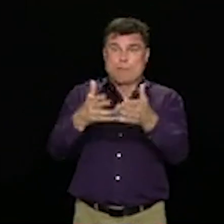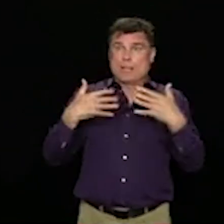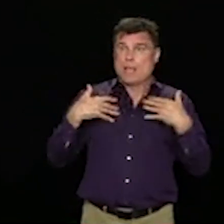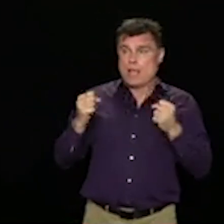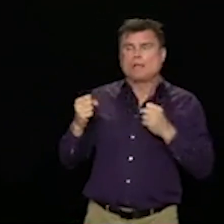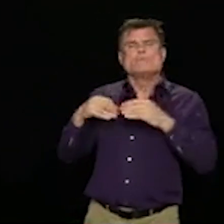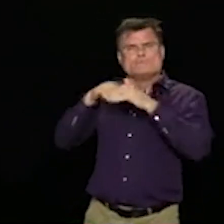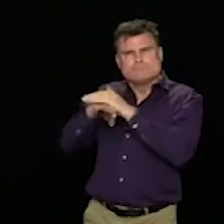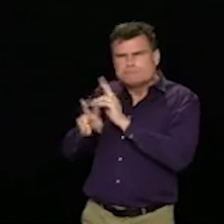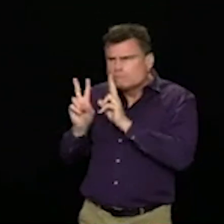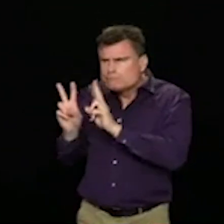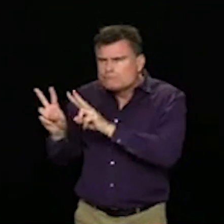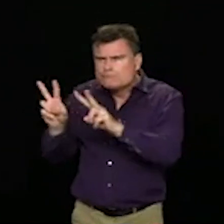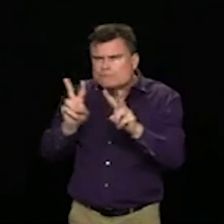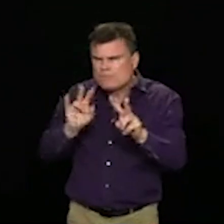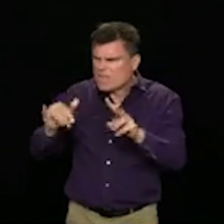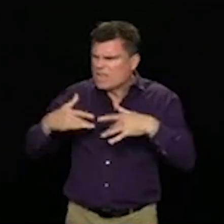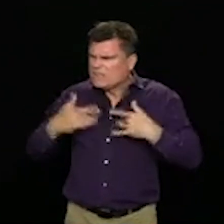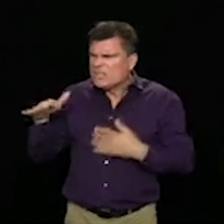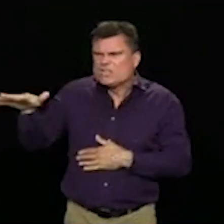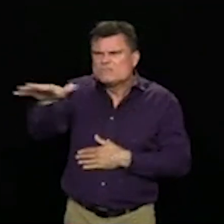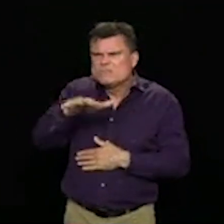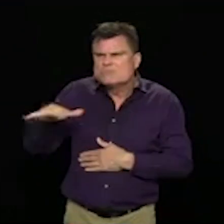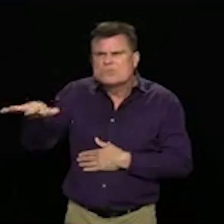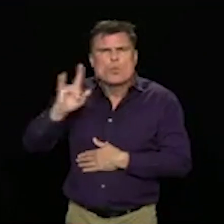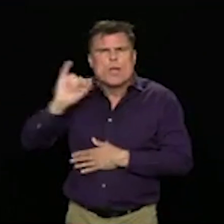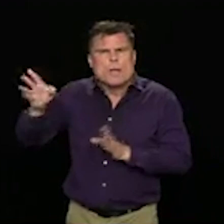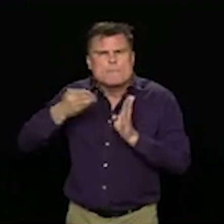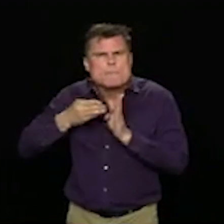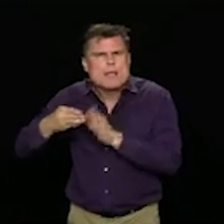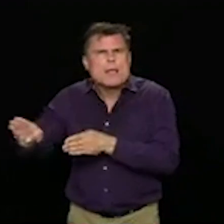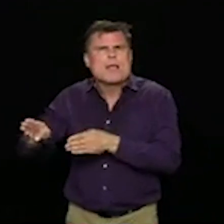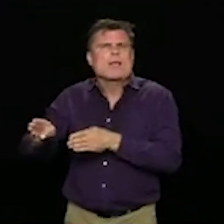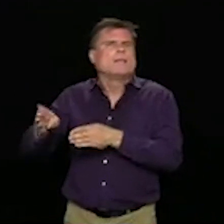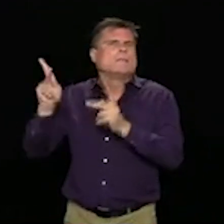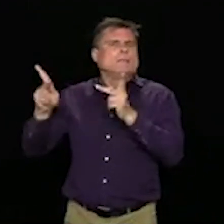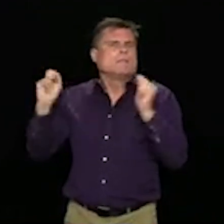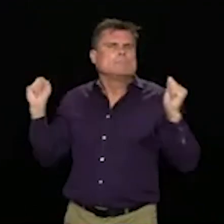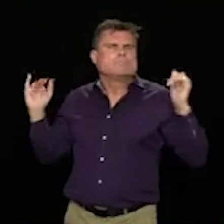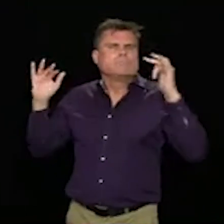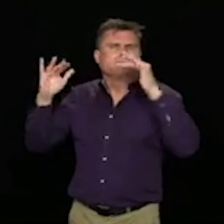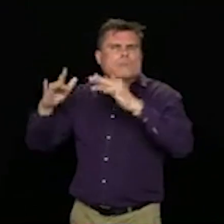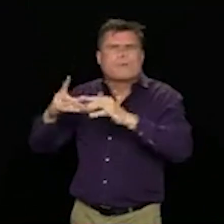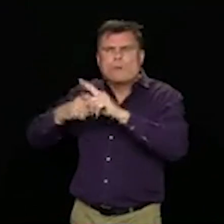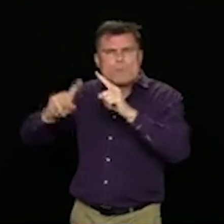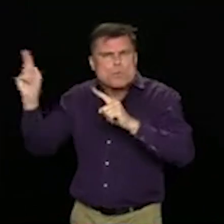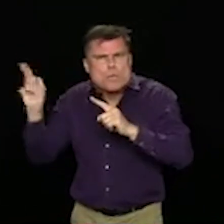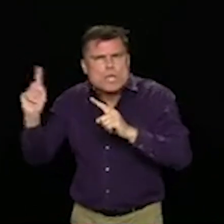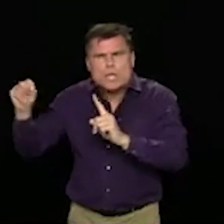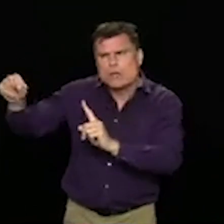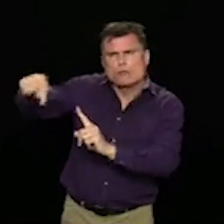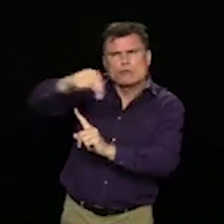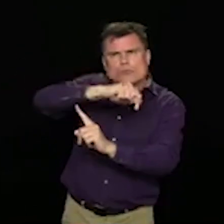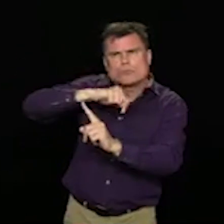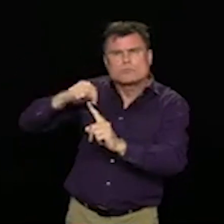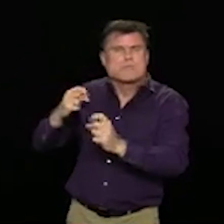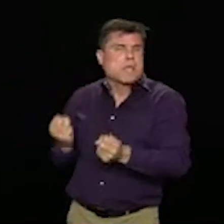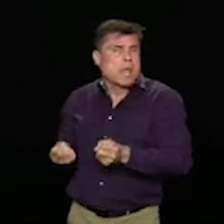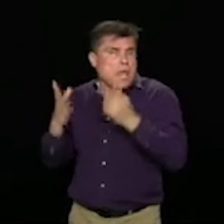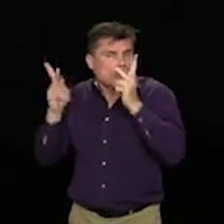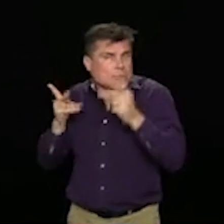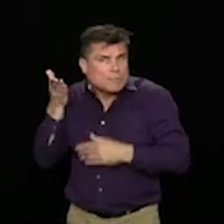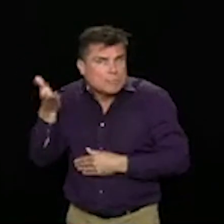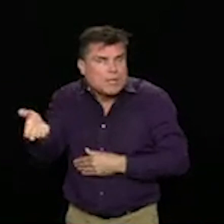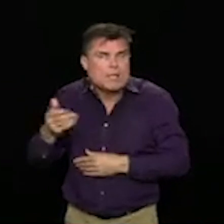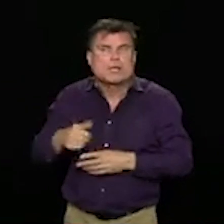been before they came here, what was the type of situation, was it indoors, was it outdoors, was it in a large